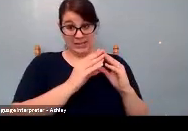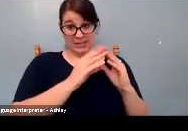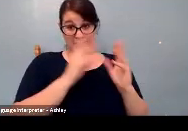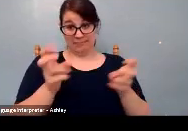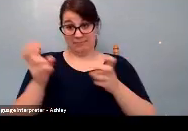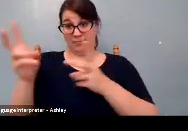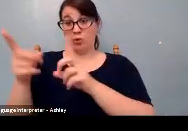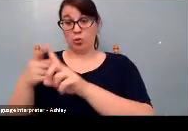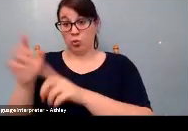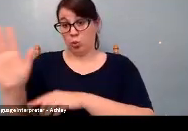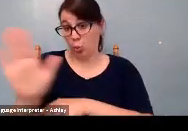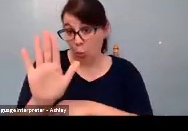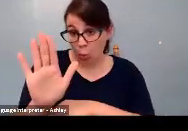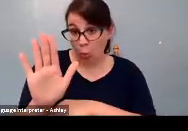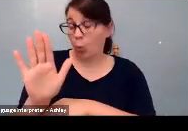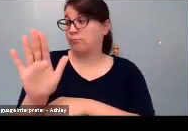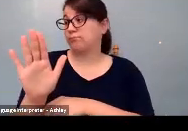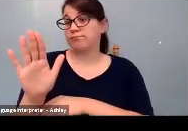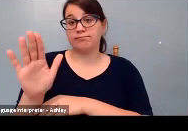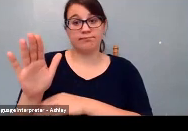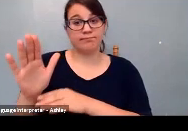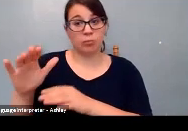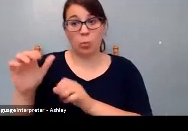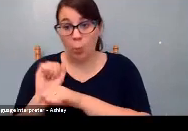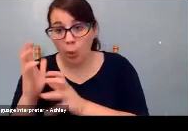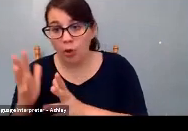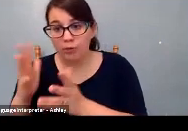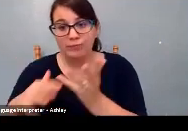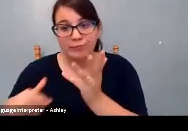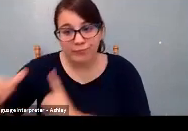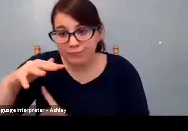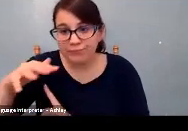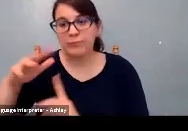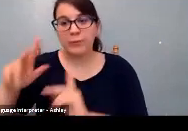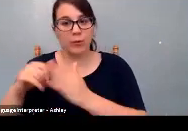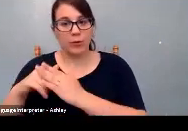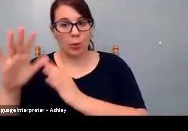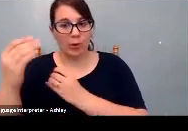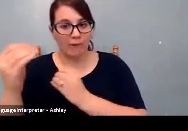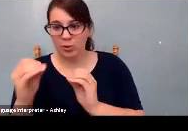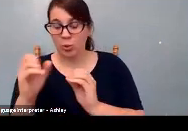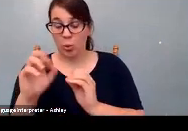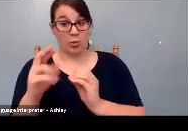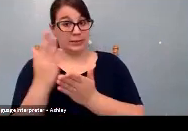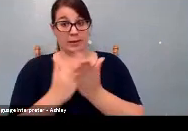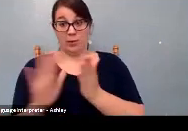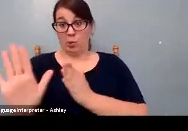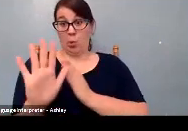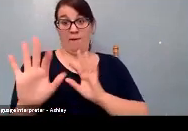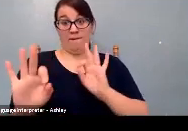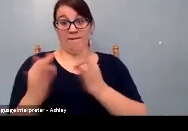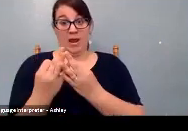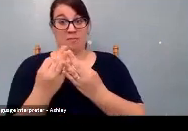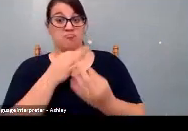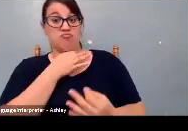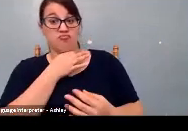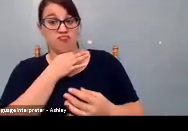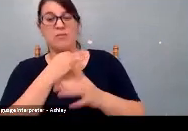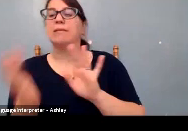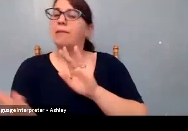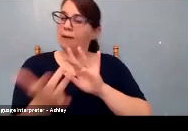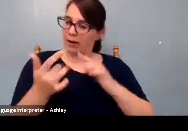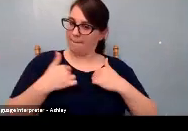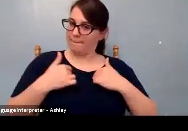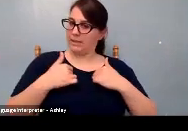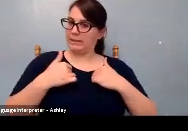office, to your colleagues, or even you want to set something up for the individuals and families that you serve, just reach out to me, and I'm more than happy